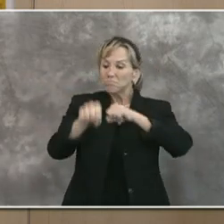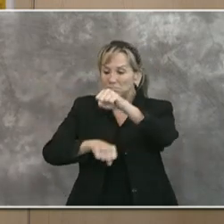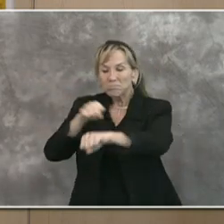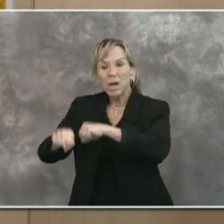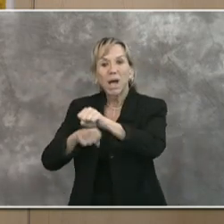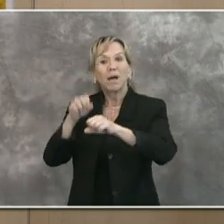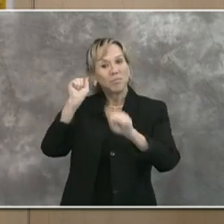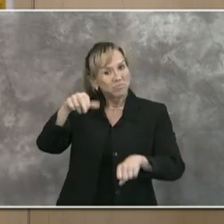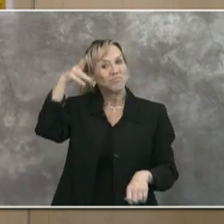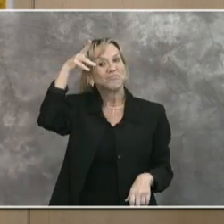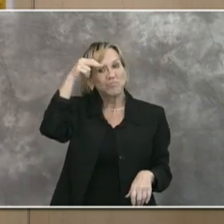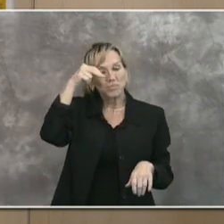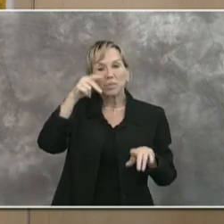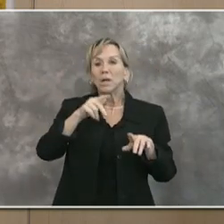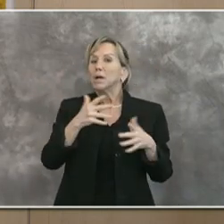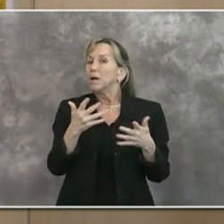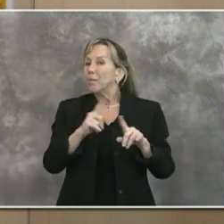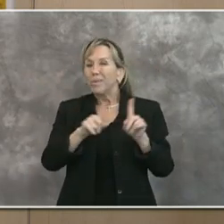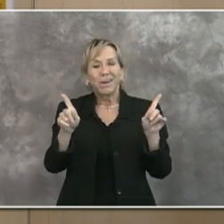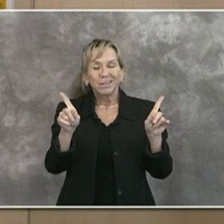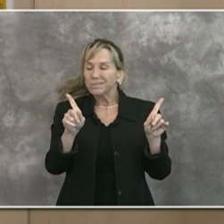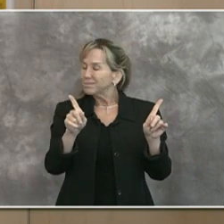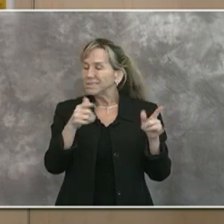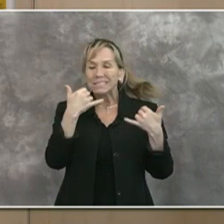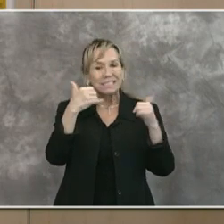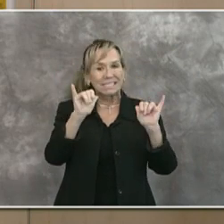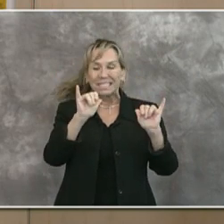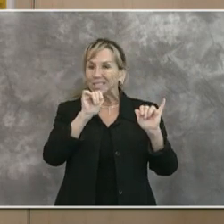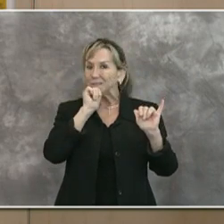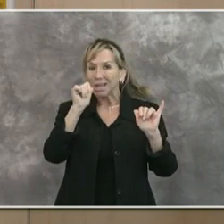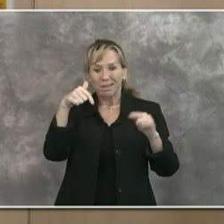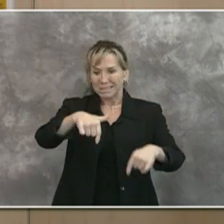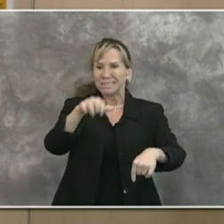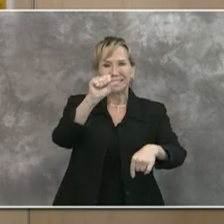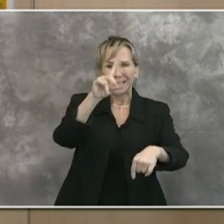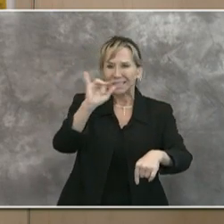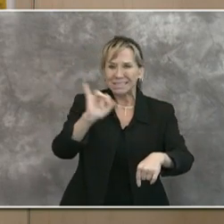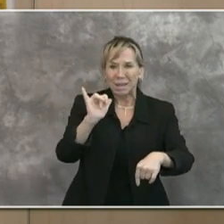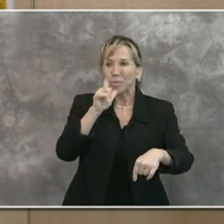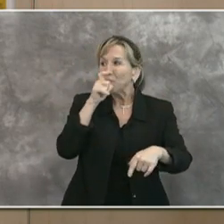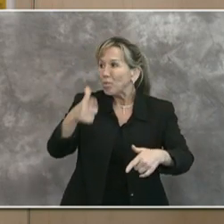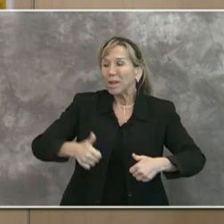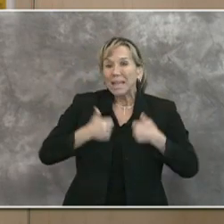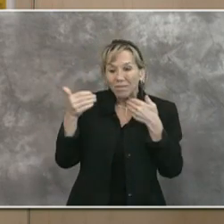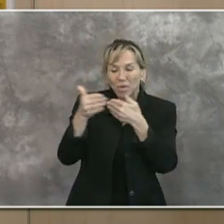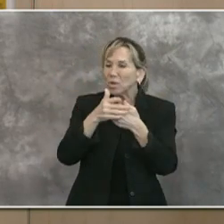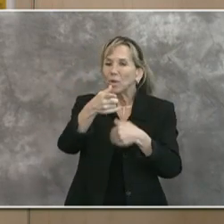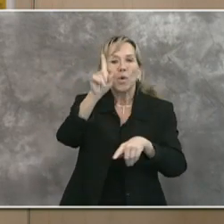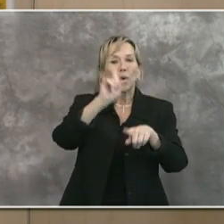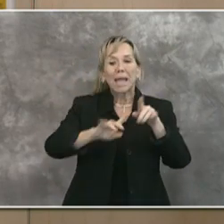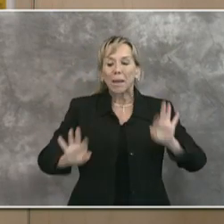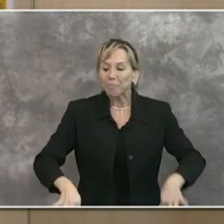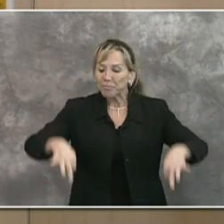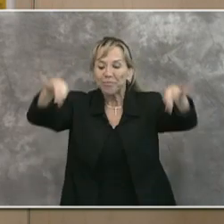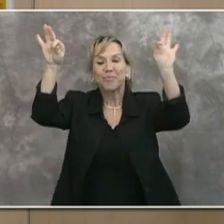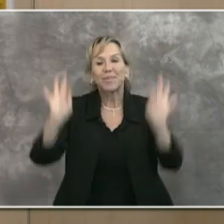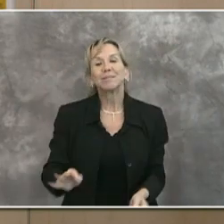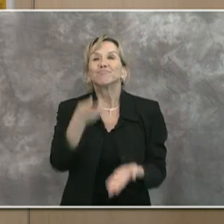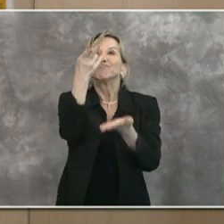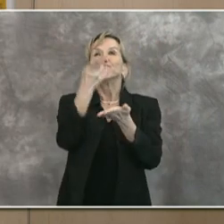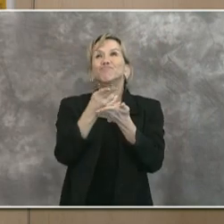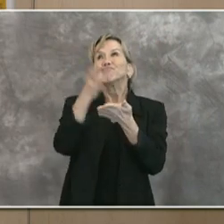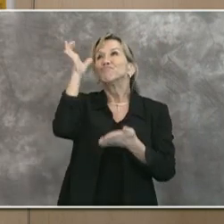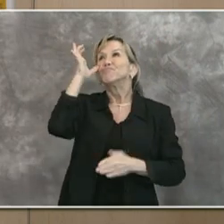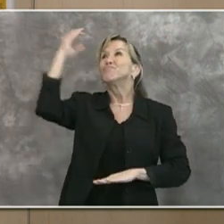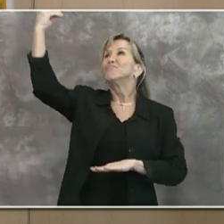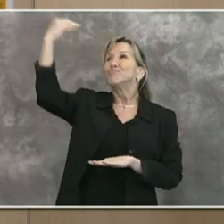on where you are. But no one, not even San Diego residents, can put out a blanket and